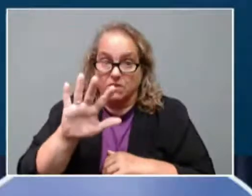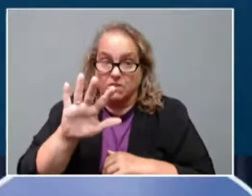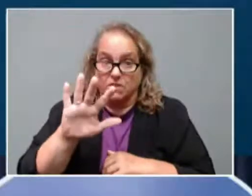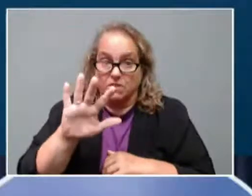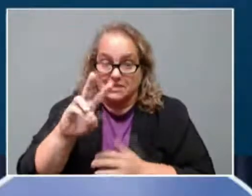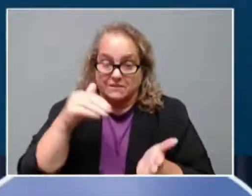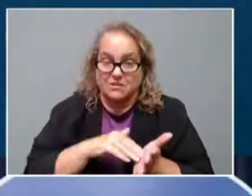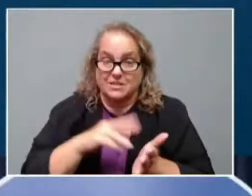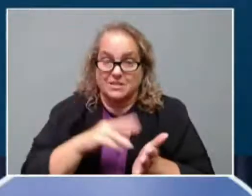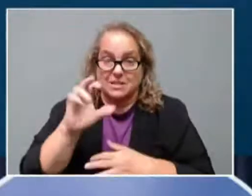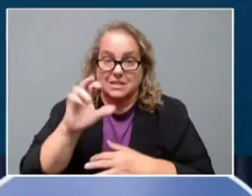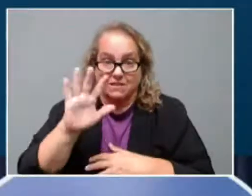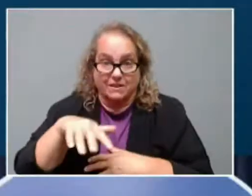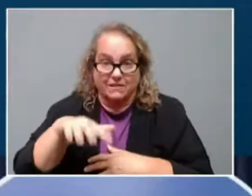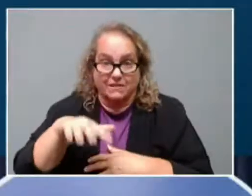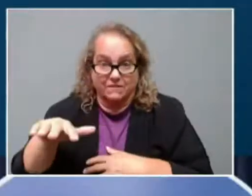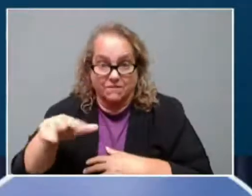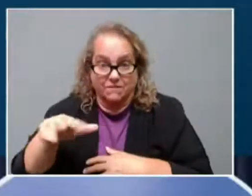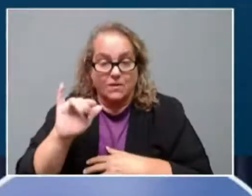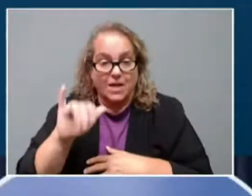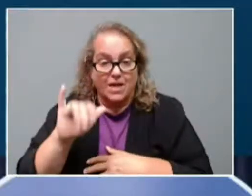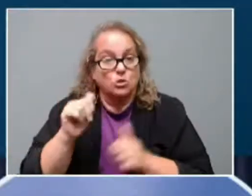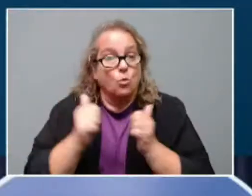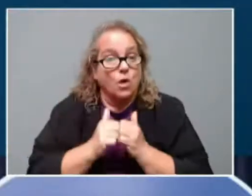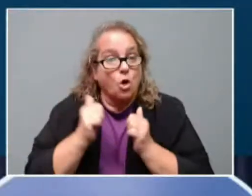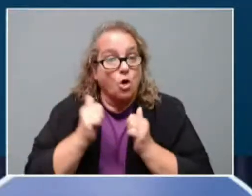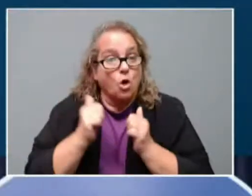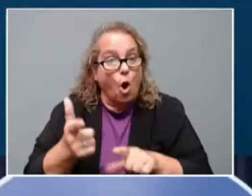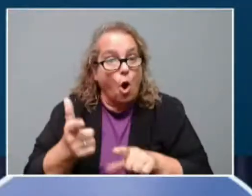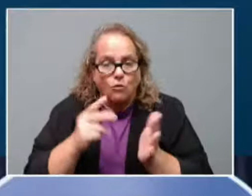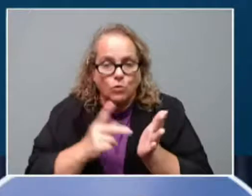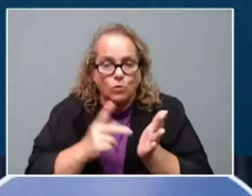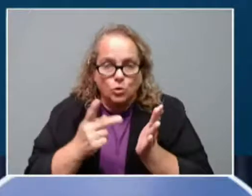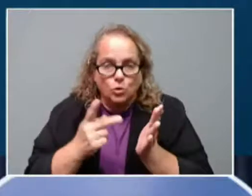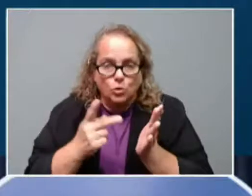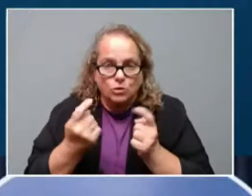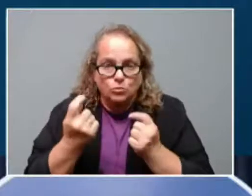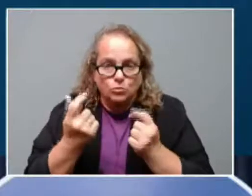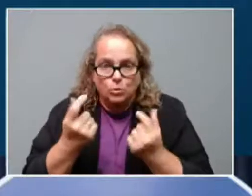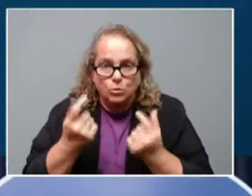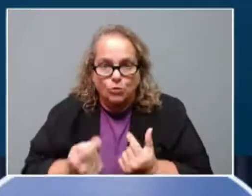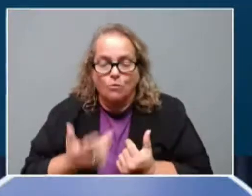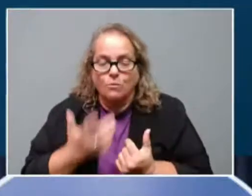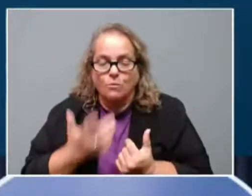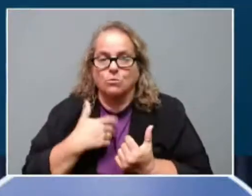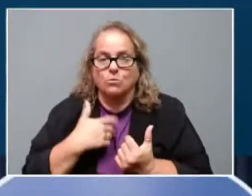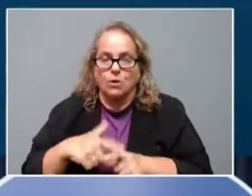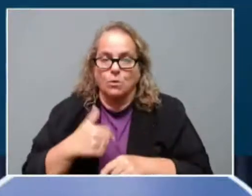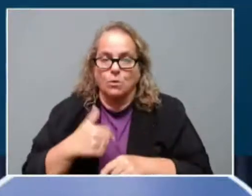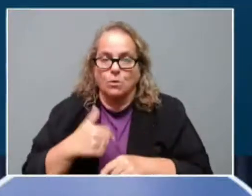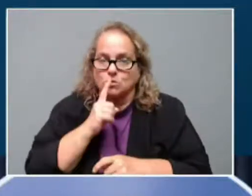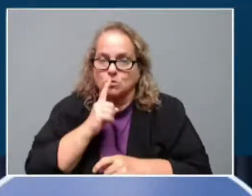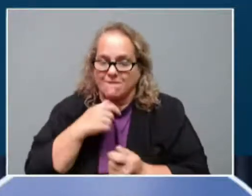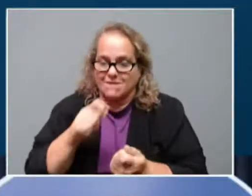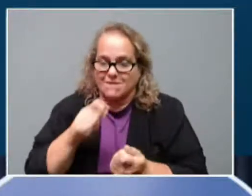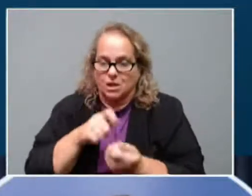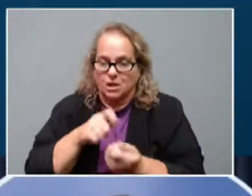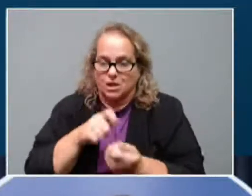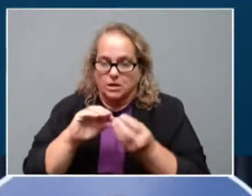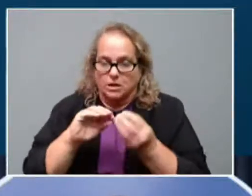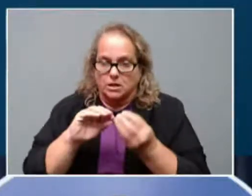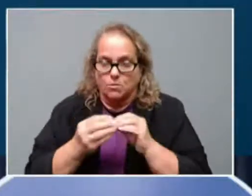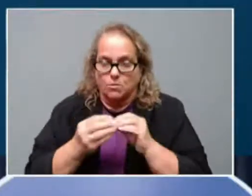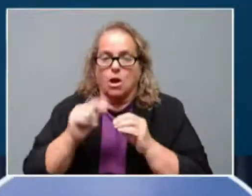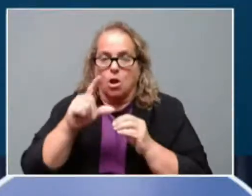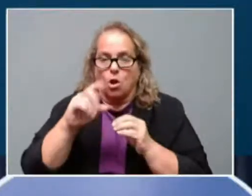2,556,655. That is with all of the duplicates removed because we wanted an accurate number along with the vaccinations that